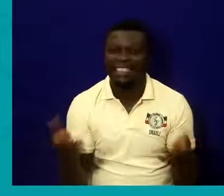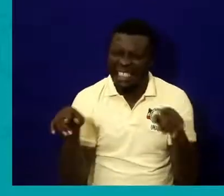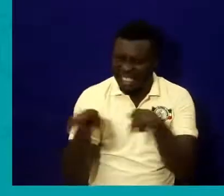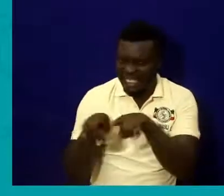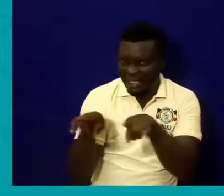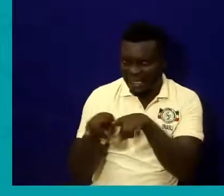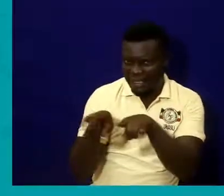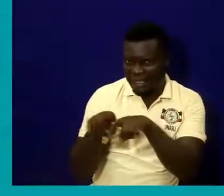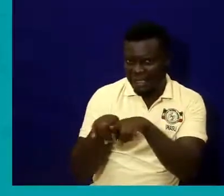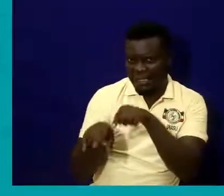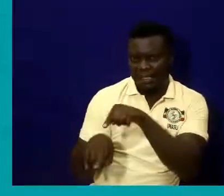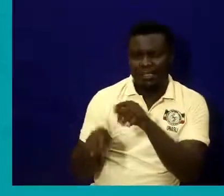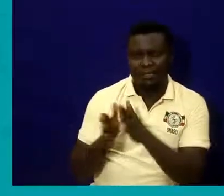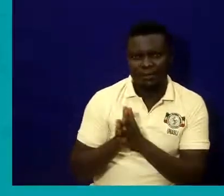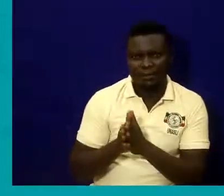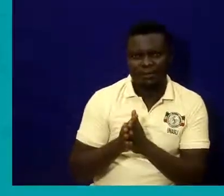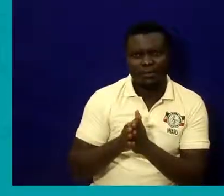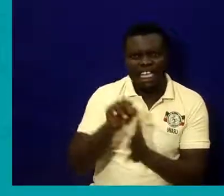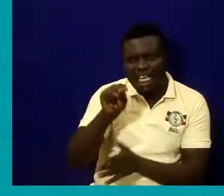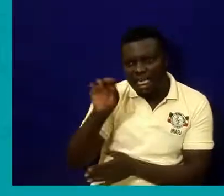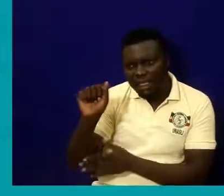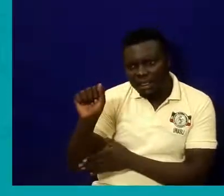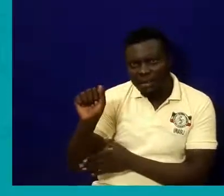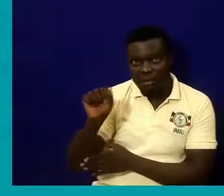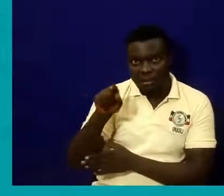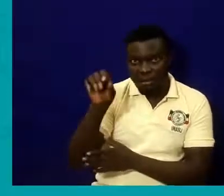The same applies to sodium.